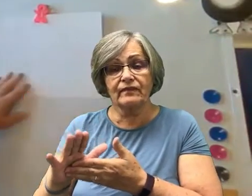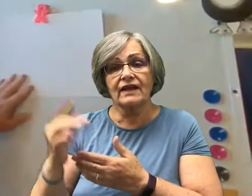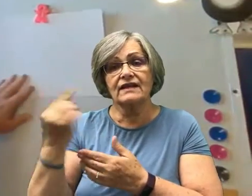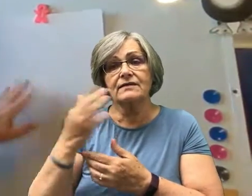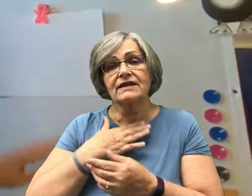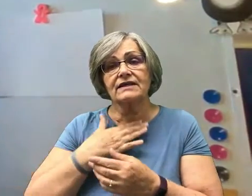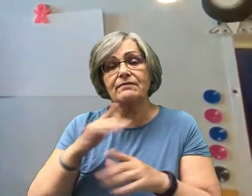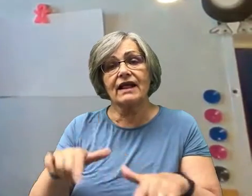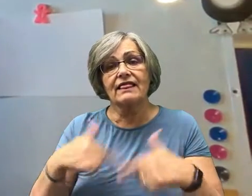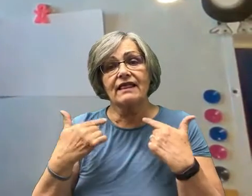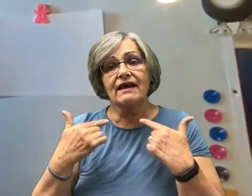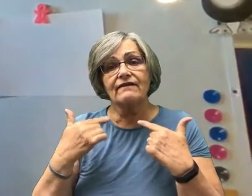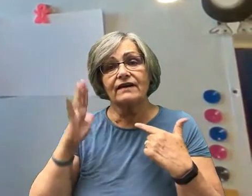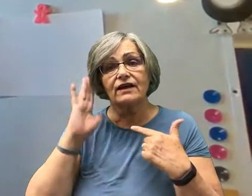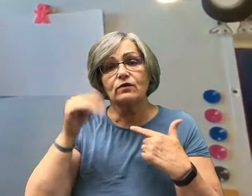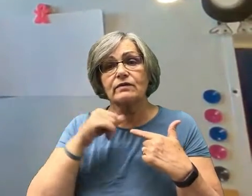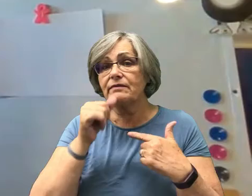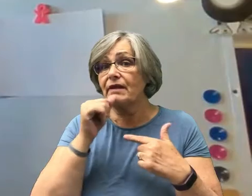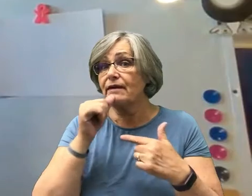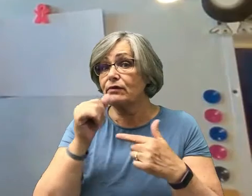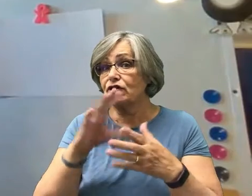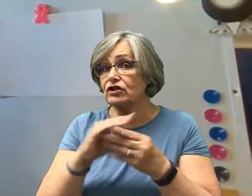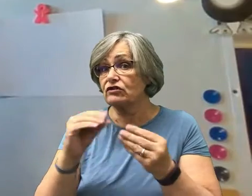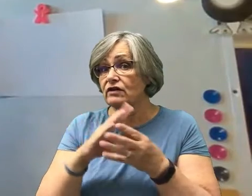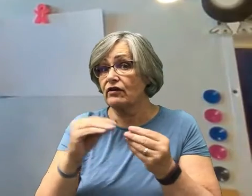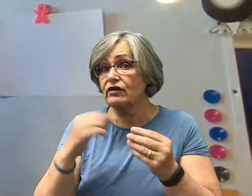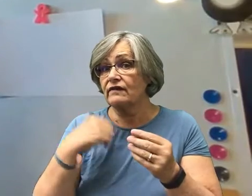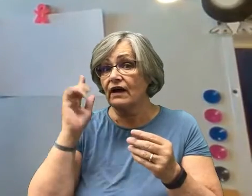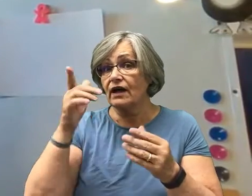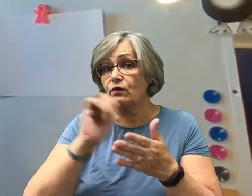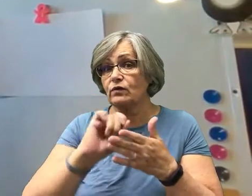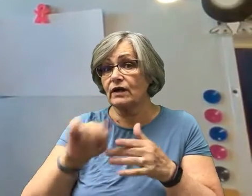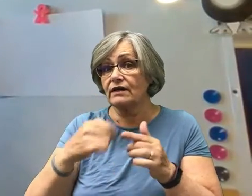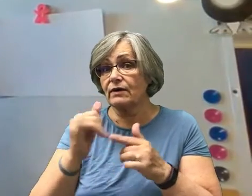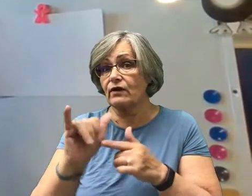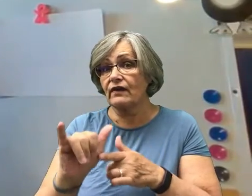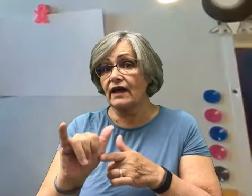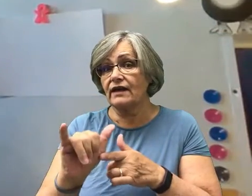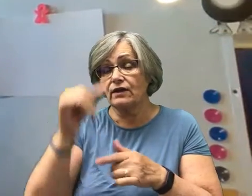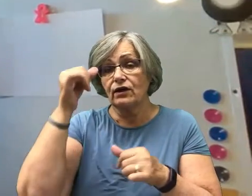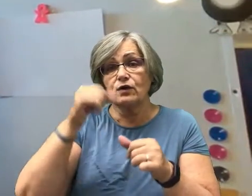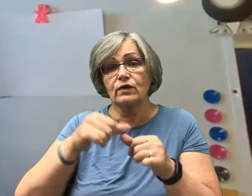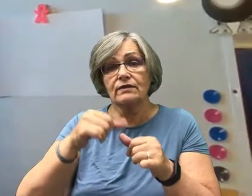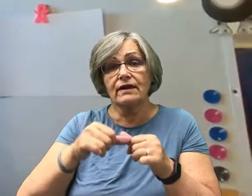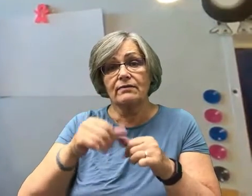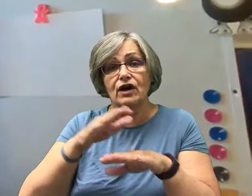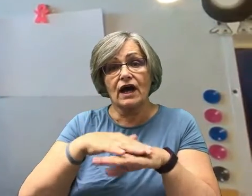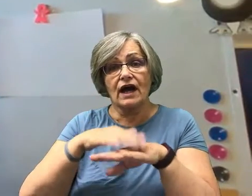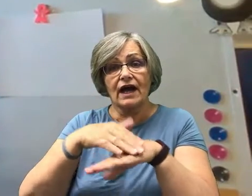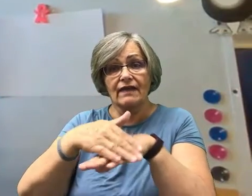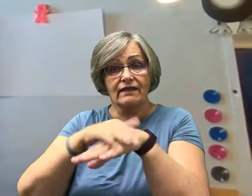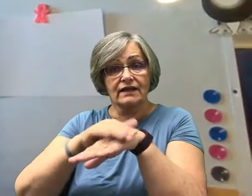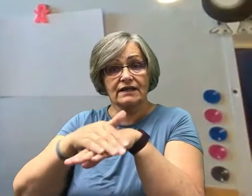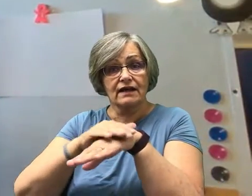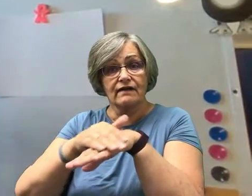Okay, so that is something that happened in my life. That's going to be my personal narrative. Okay, now remember, boys and girls,